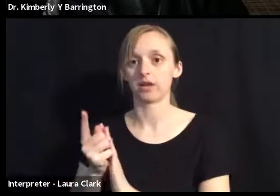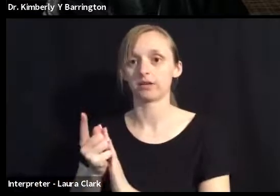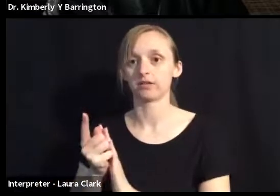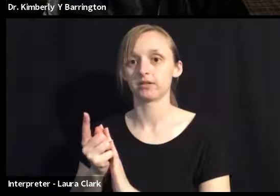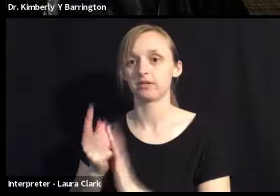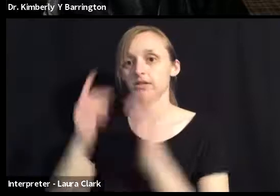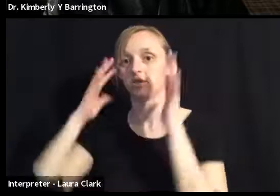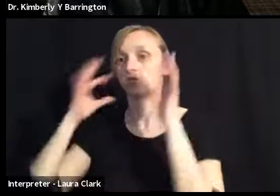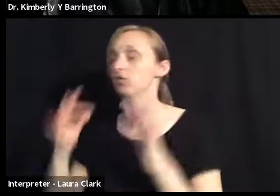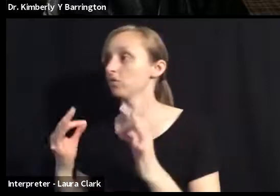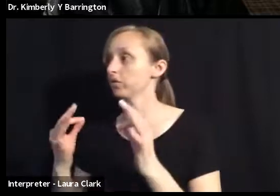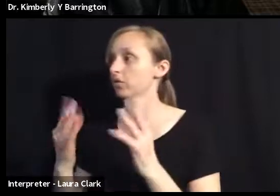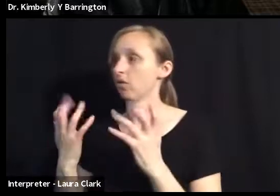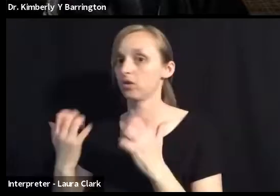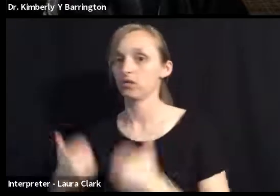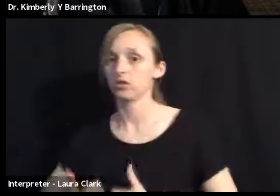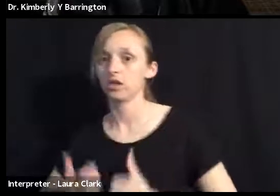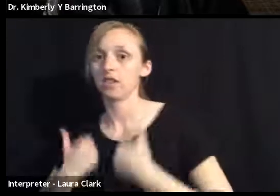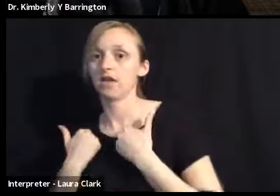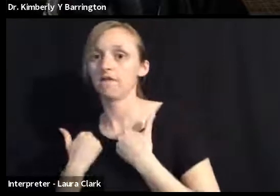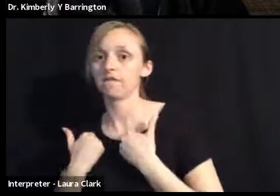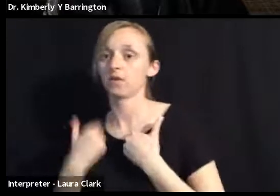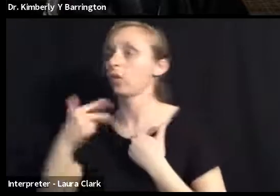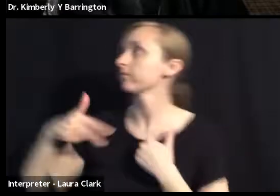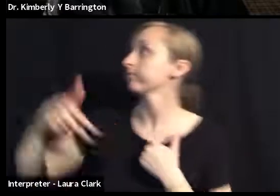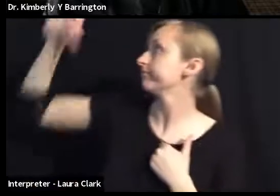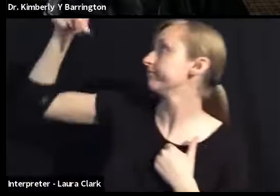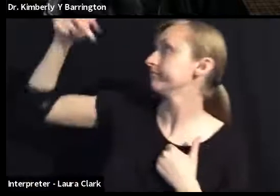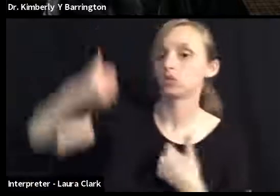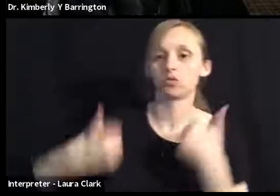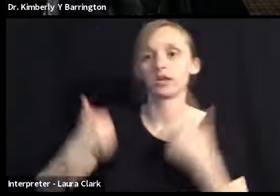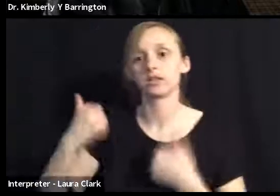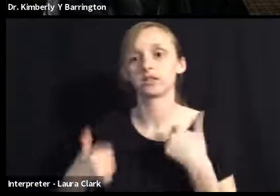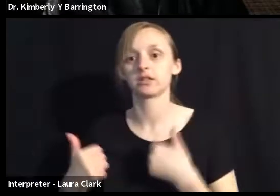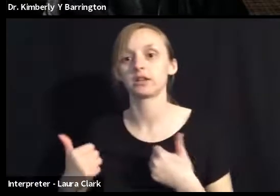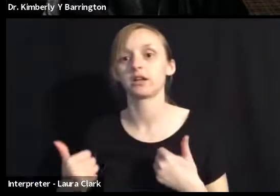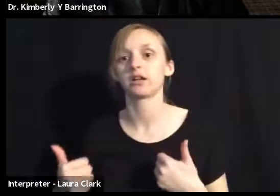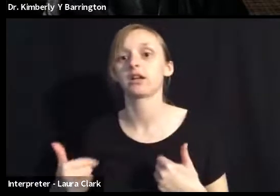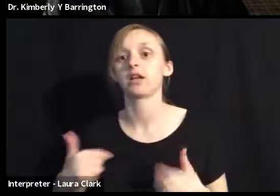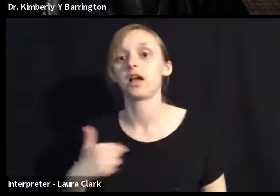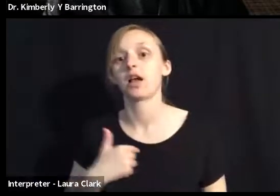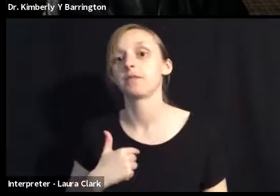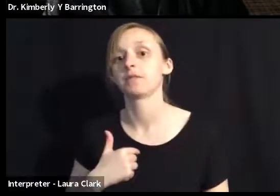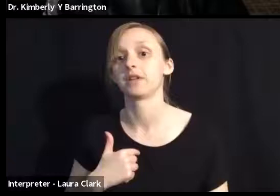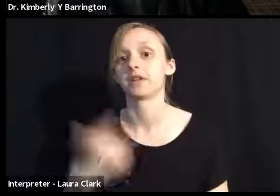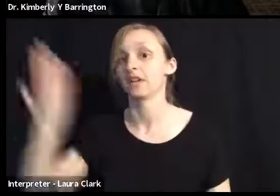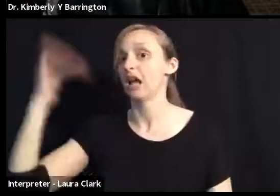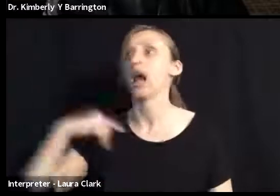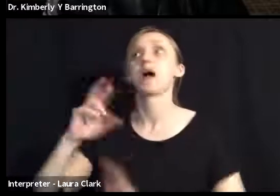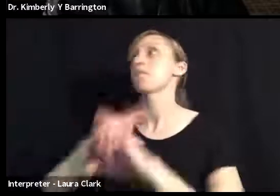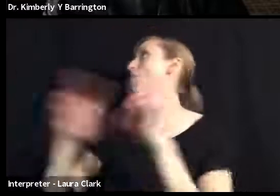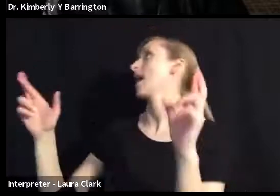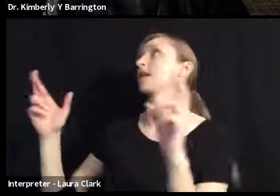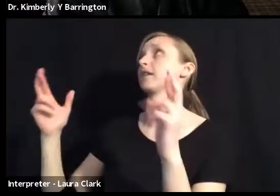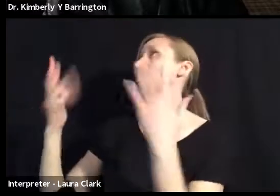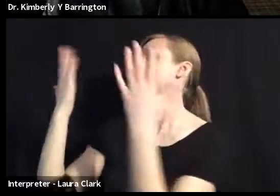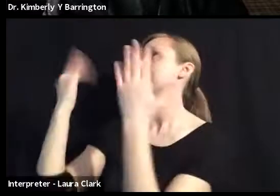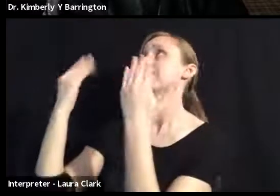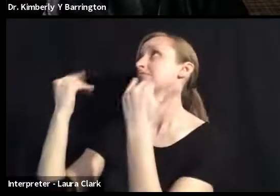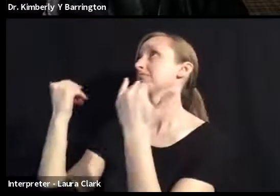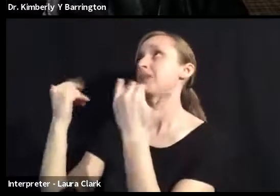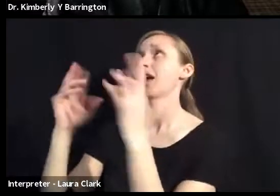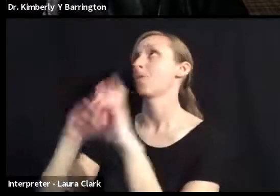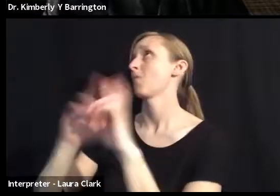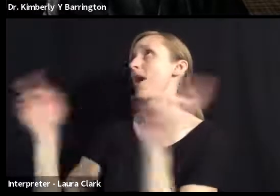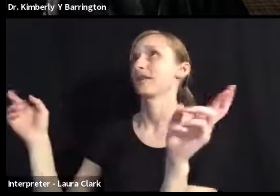wanted to live or whether I wanted to go see him. Now, me, I'm like, God, I'm ready to see you. I'm fine. Look, I